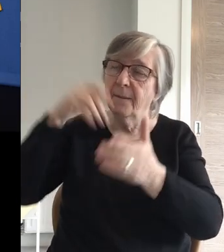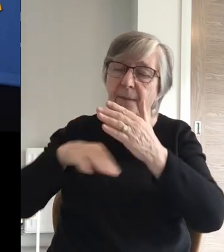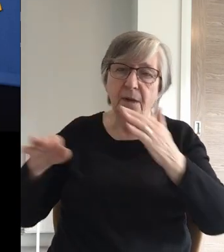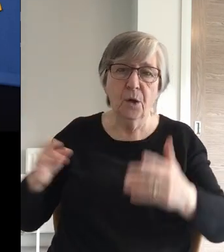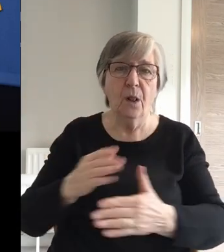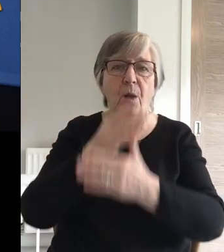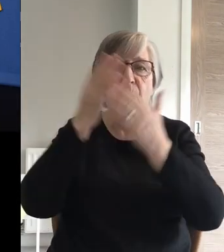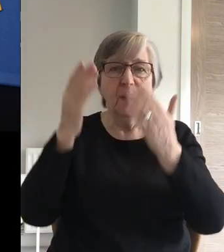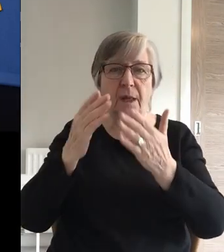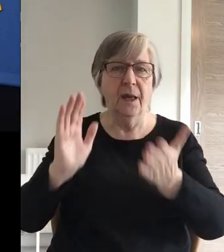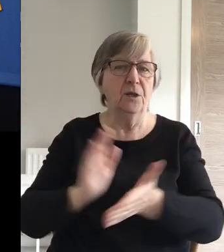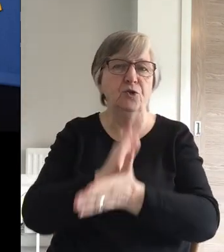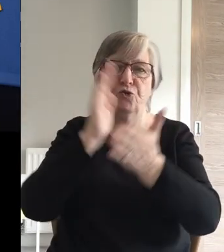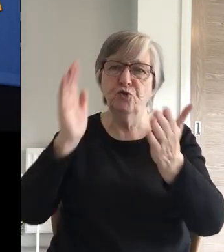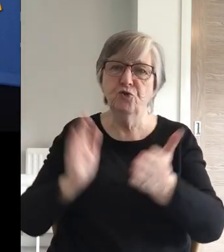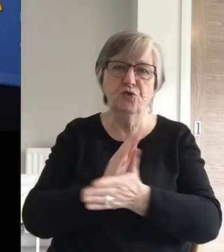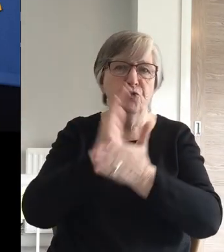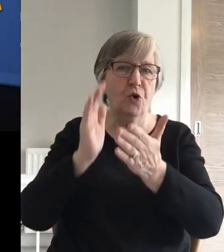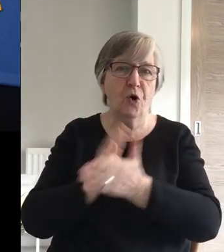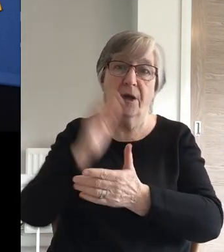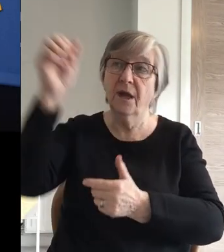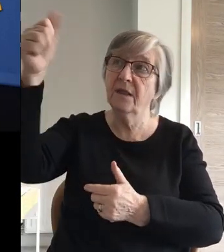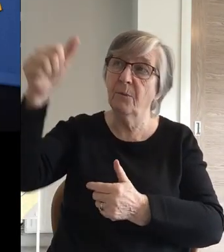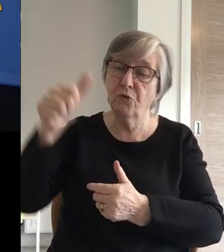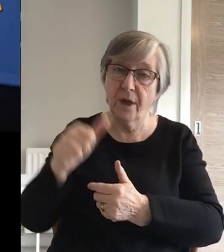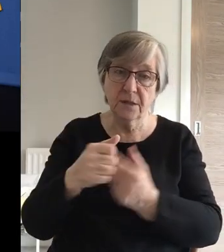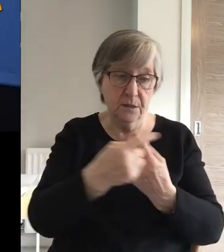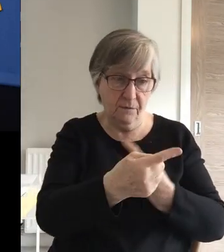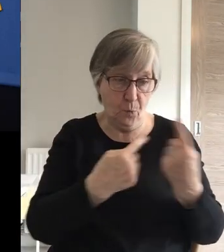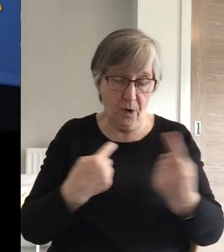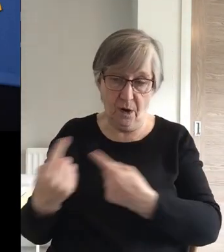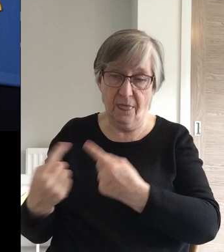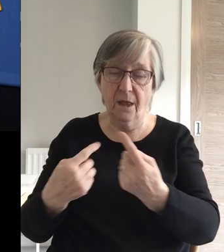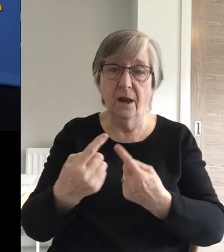enjoying not just the presence of one another,